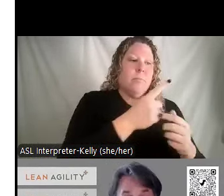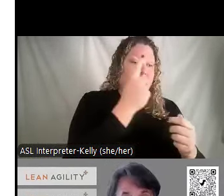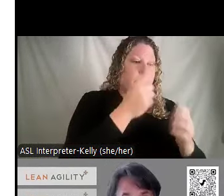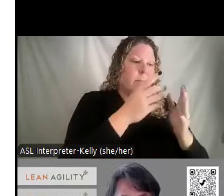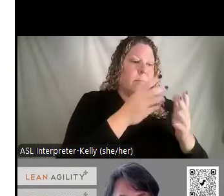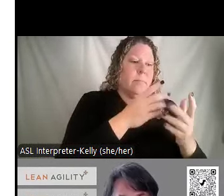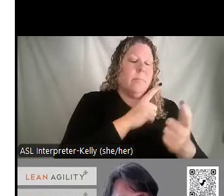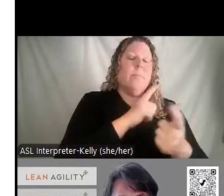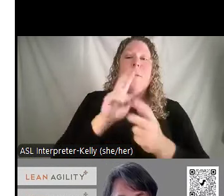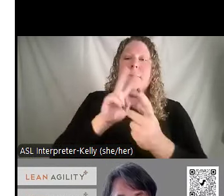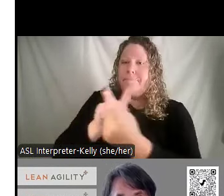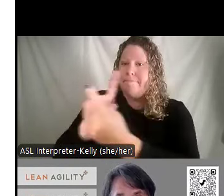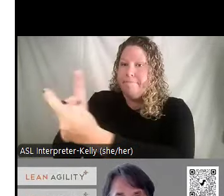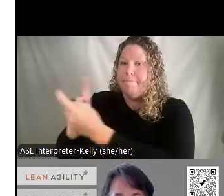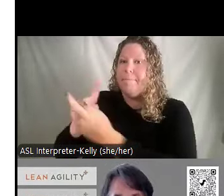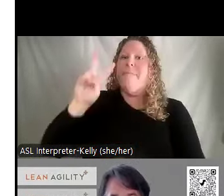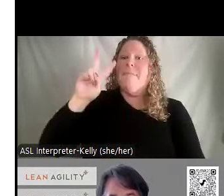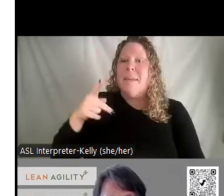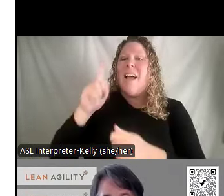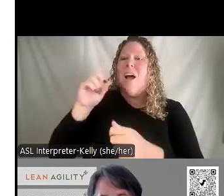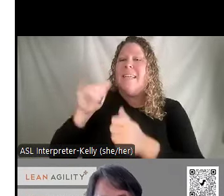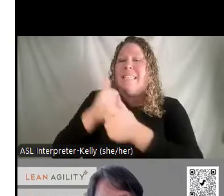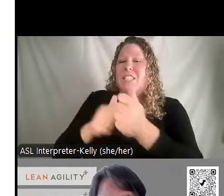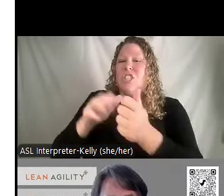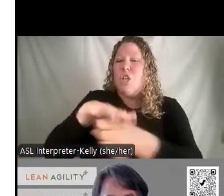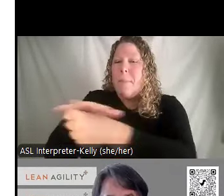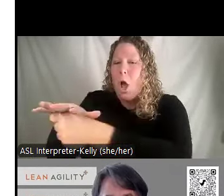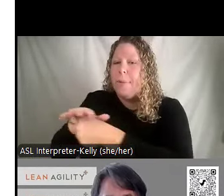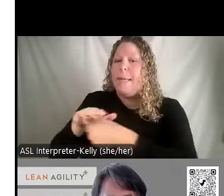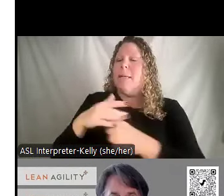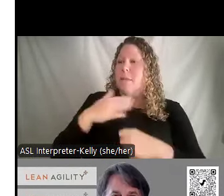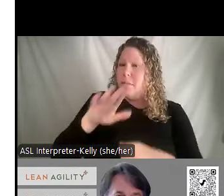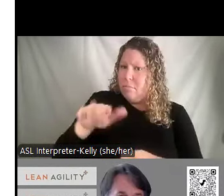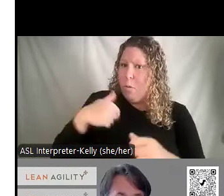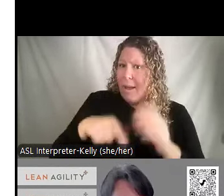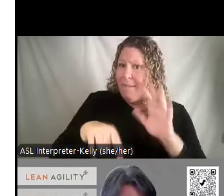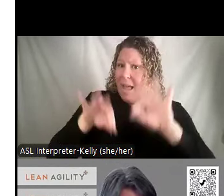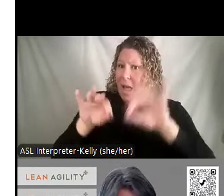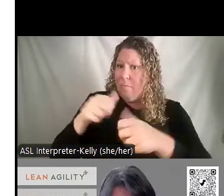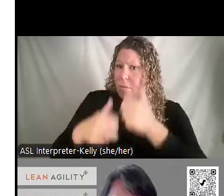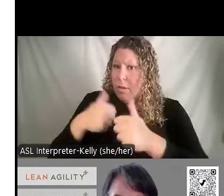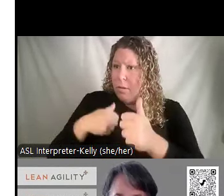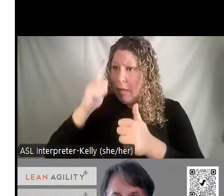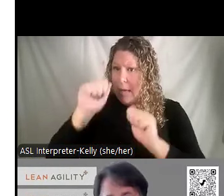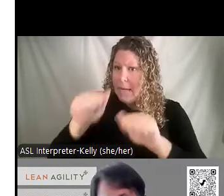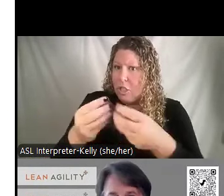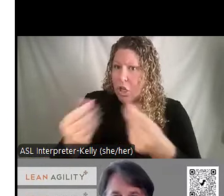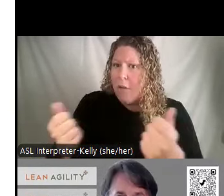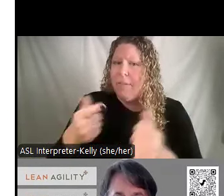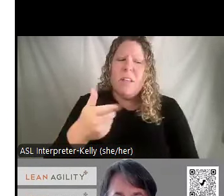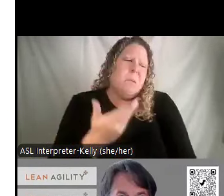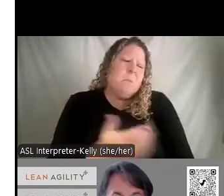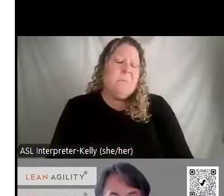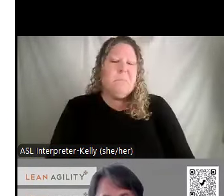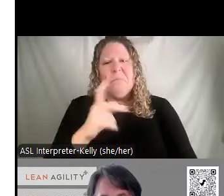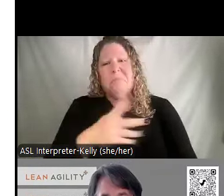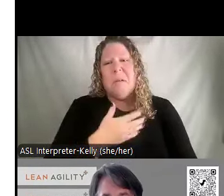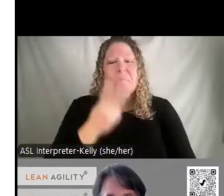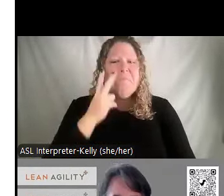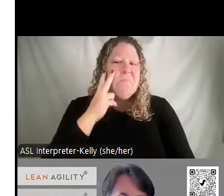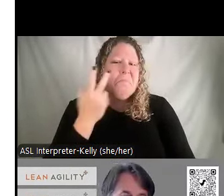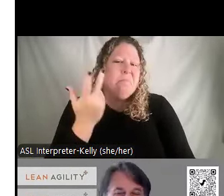that we can help you solve. And I'd kind of get this kind of lukewarm response. I'll get back to you, but they wouldn't really